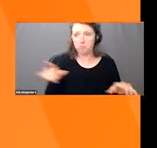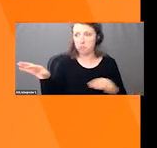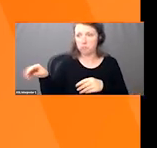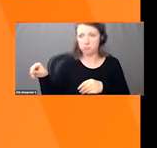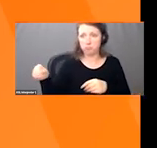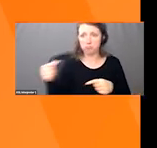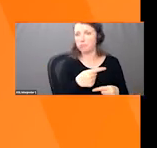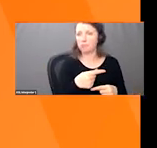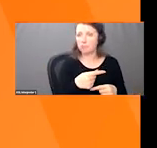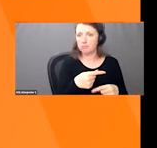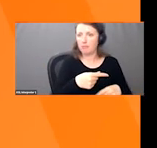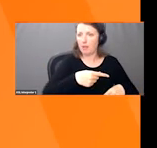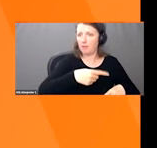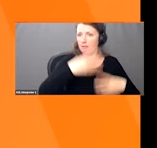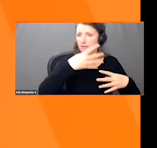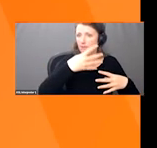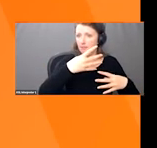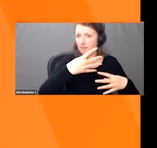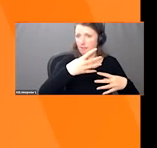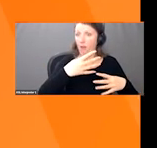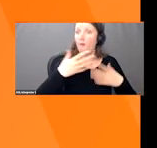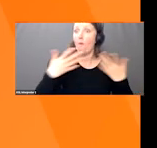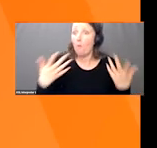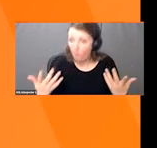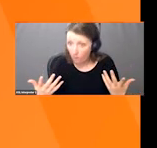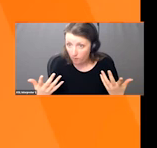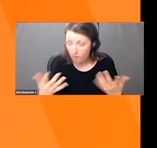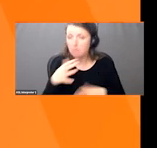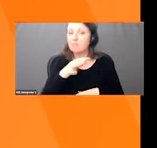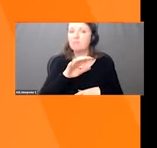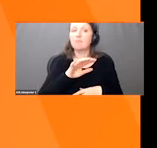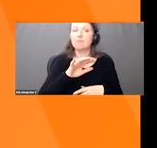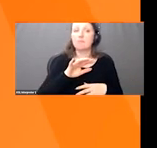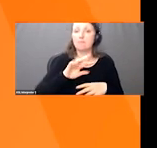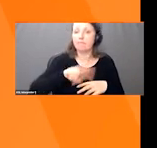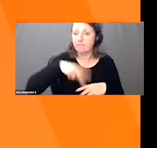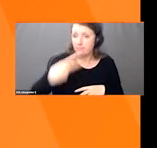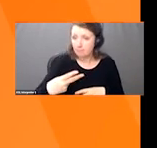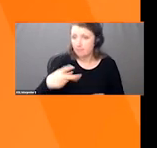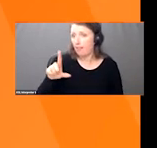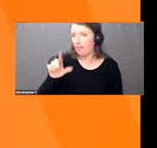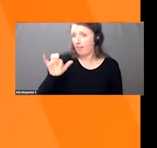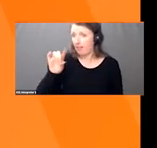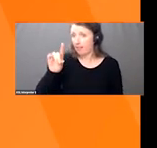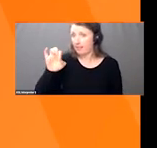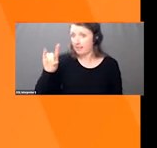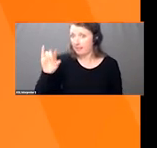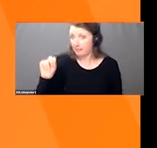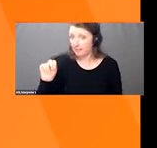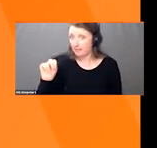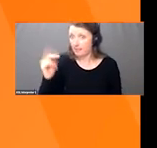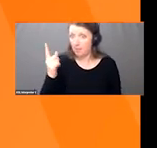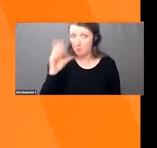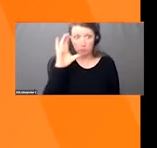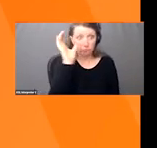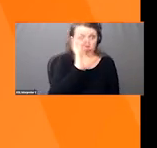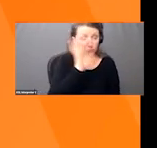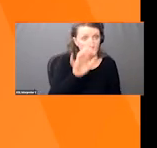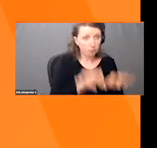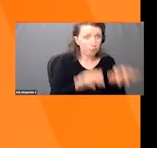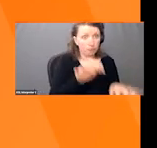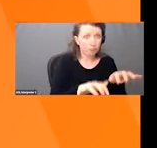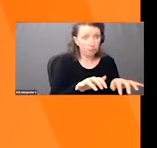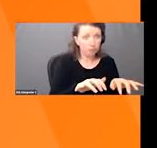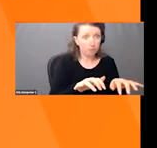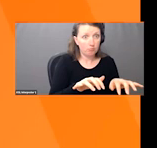the LinkedIn search engine, which is perfectly fine. Cool. Additionally, everyone that follows the newsletter, every single time there is